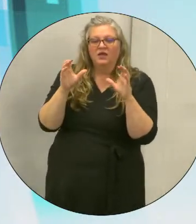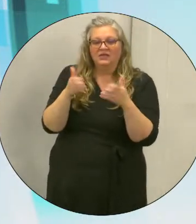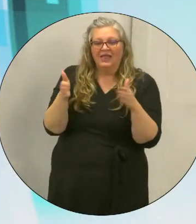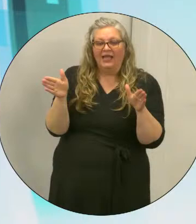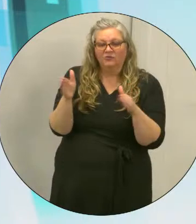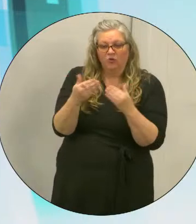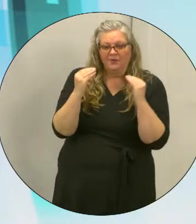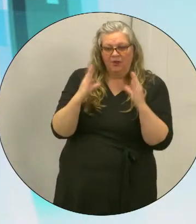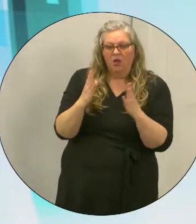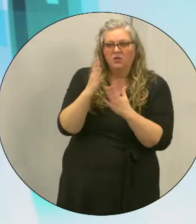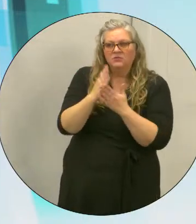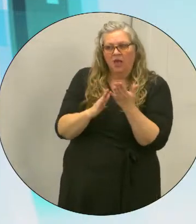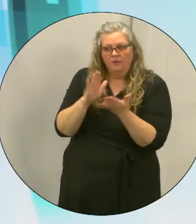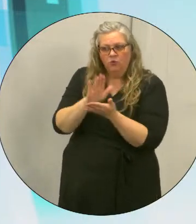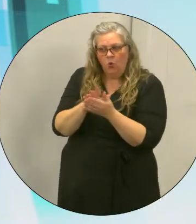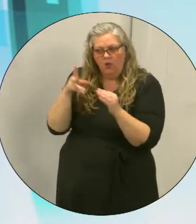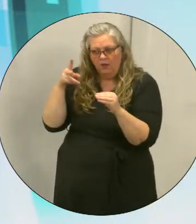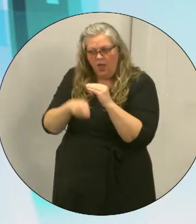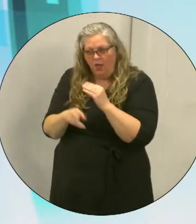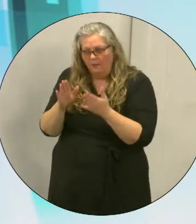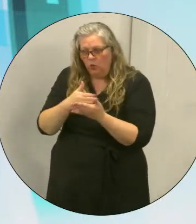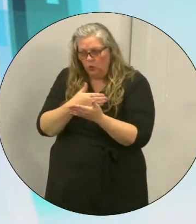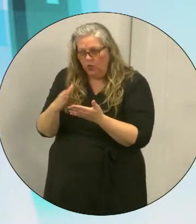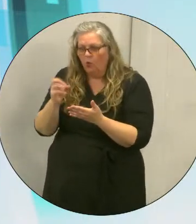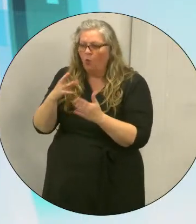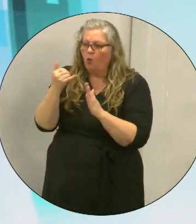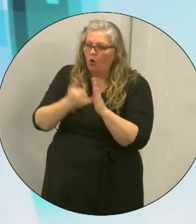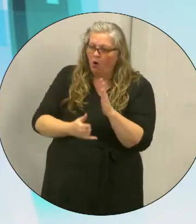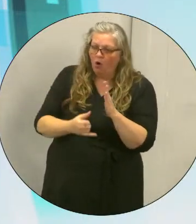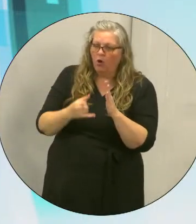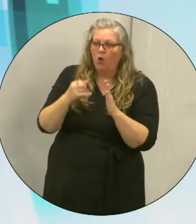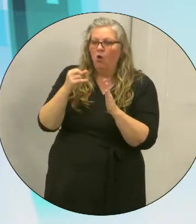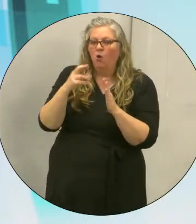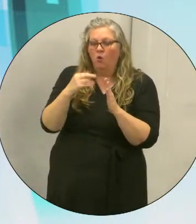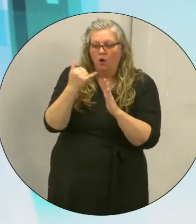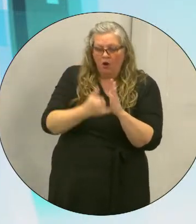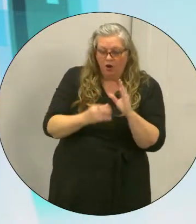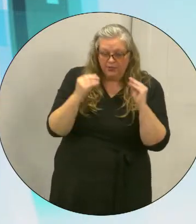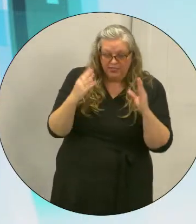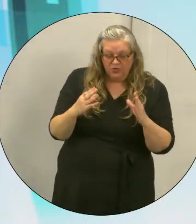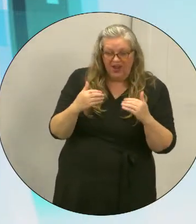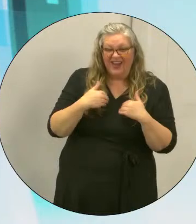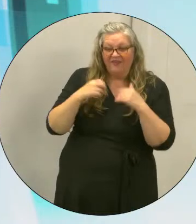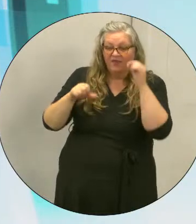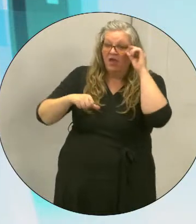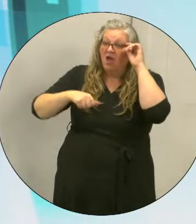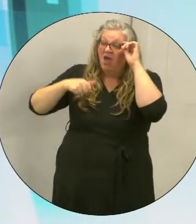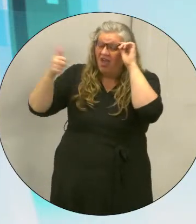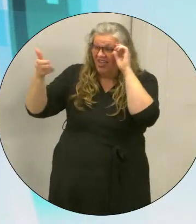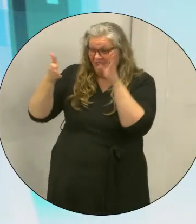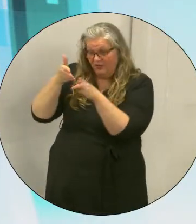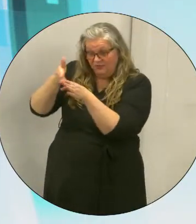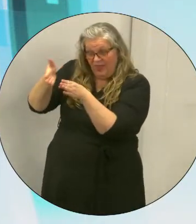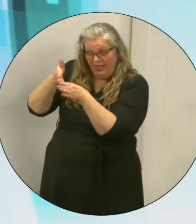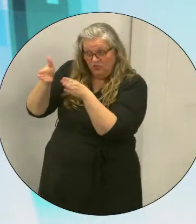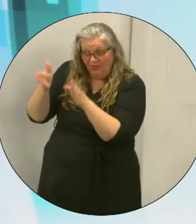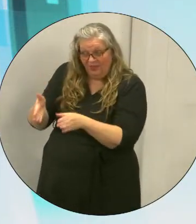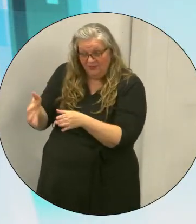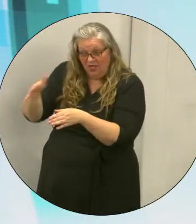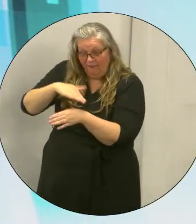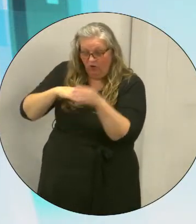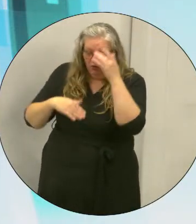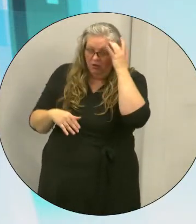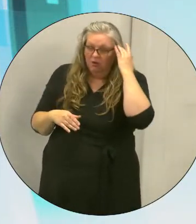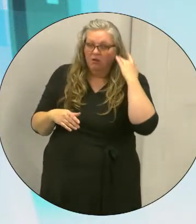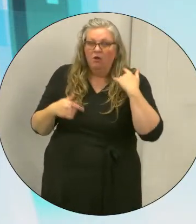are also schools who are cutting music or art or the art teacher and having other specialists cover this area. And while we're